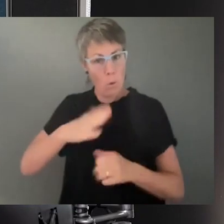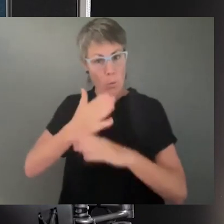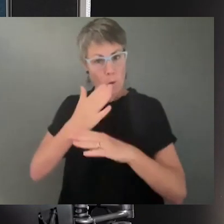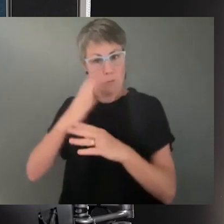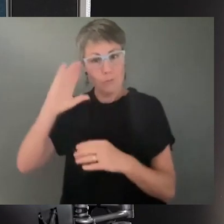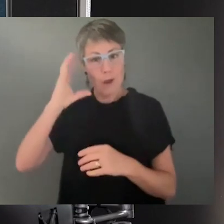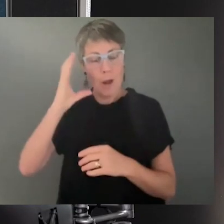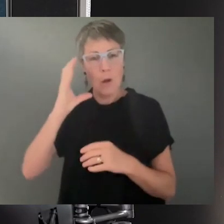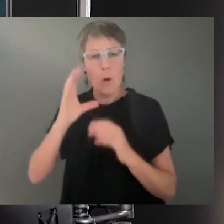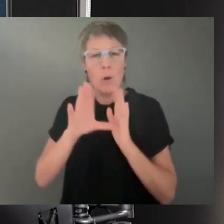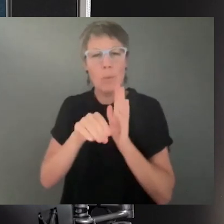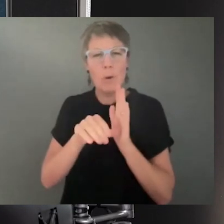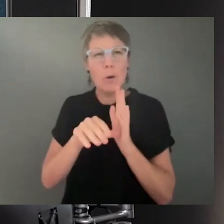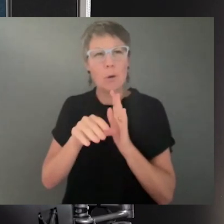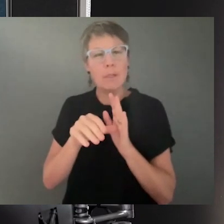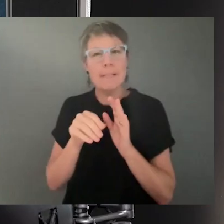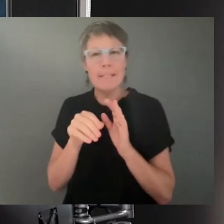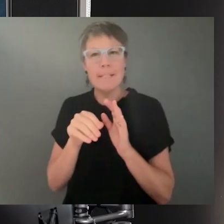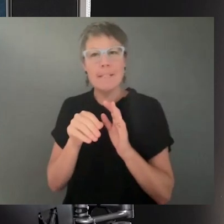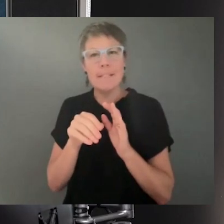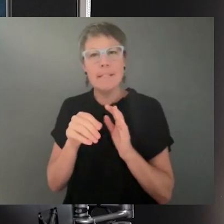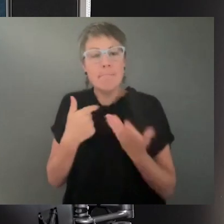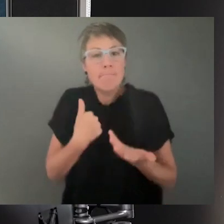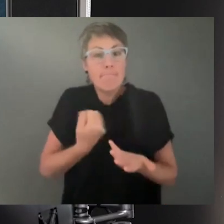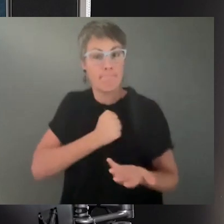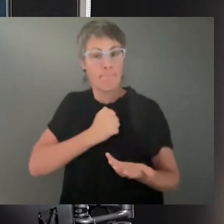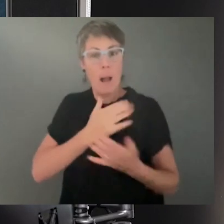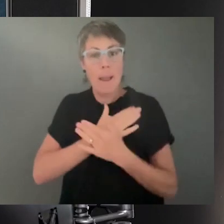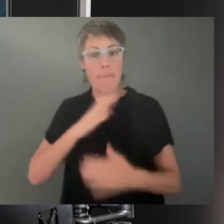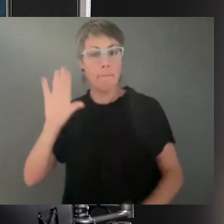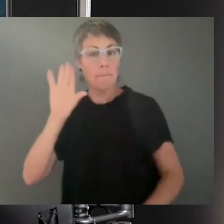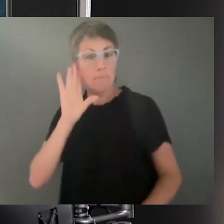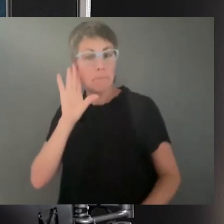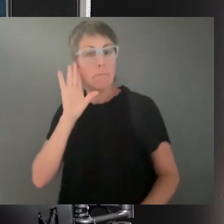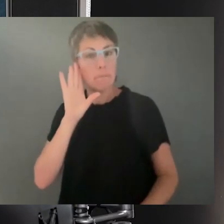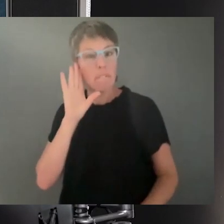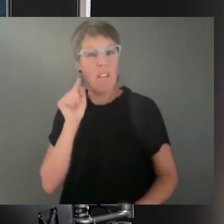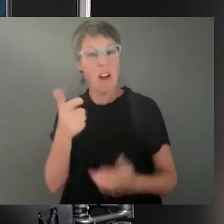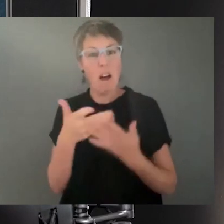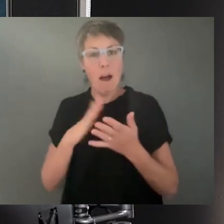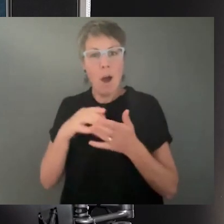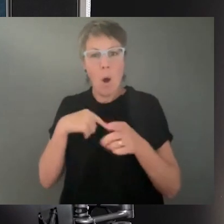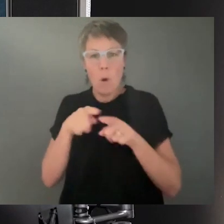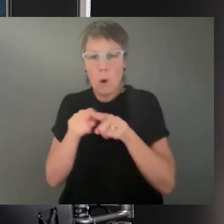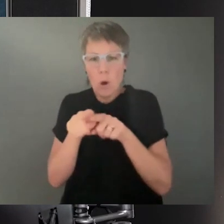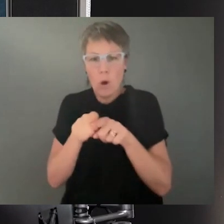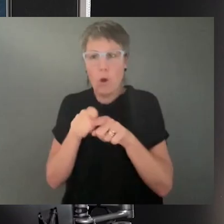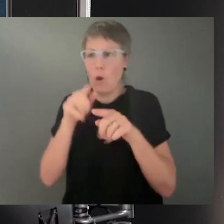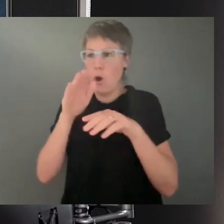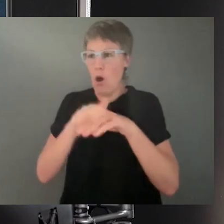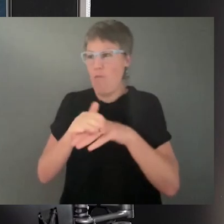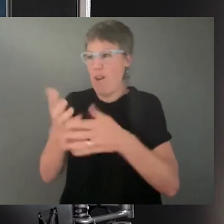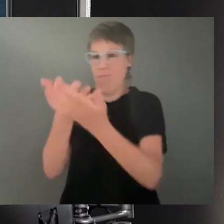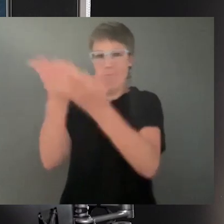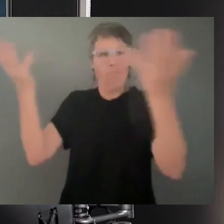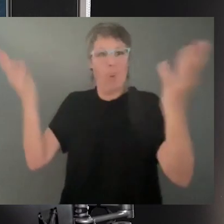I'd always wanted to be in radio, I think because I listened to it. It was sort of how I learned about the